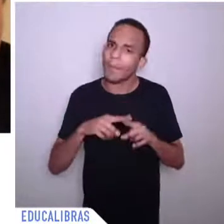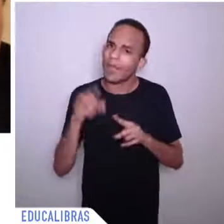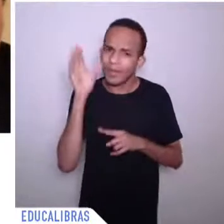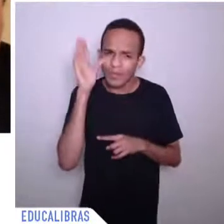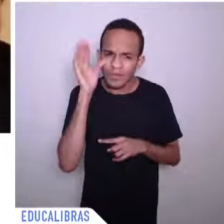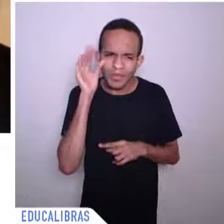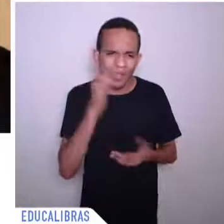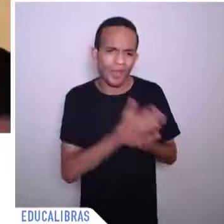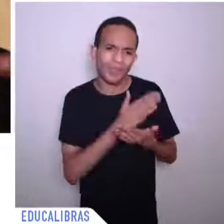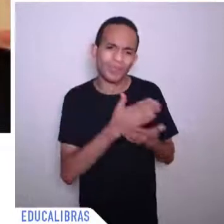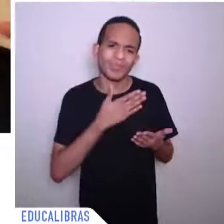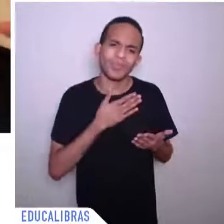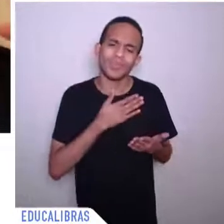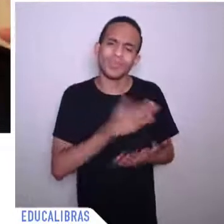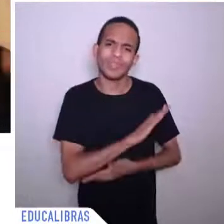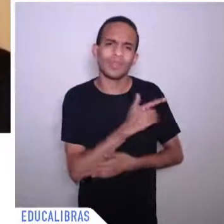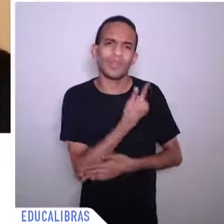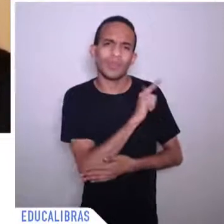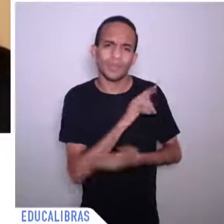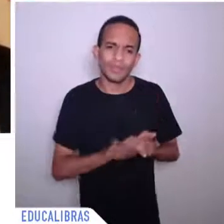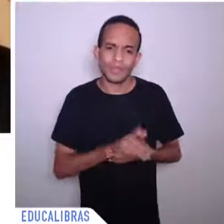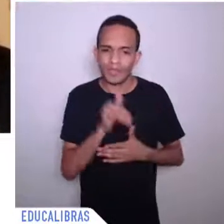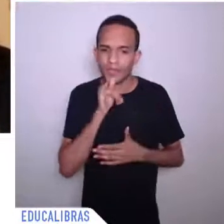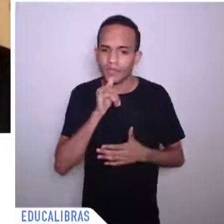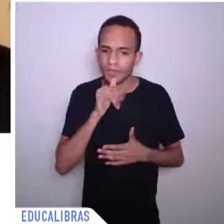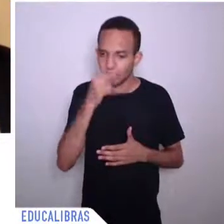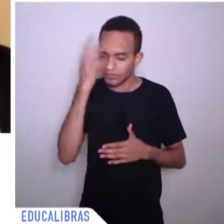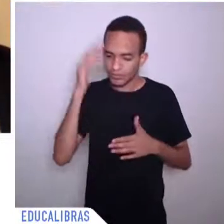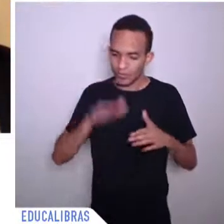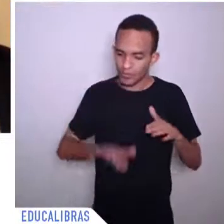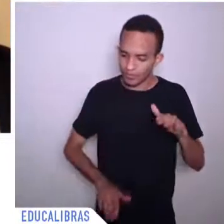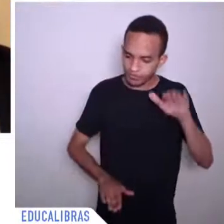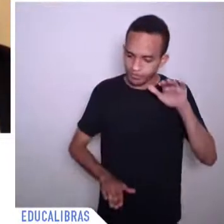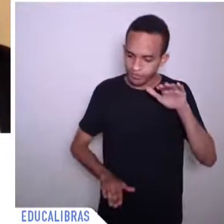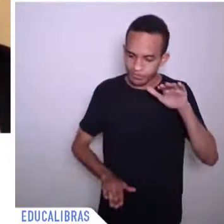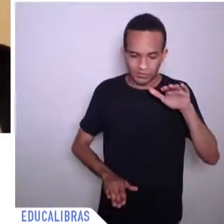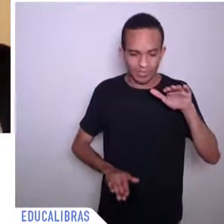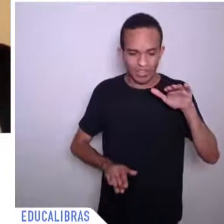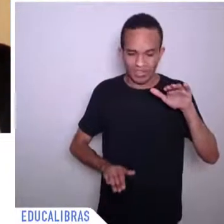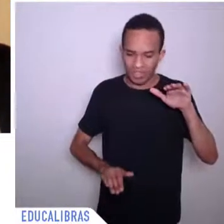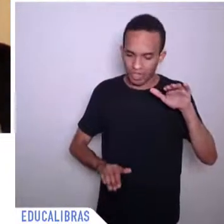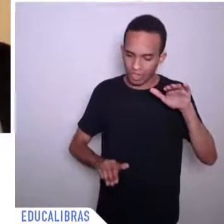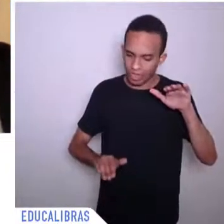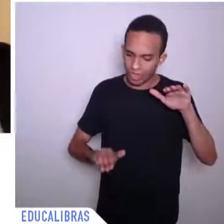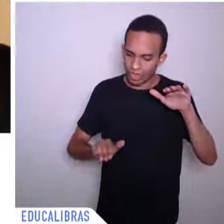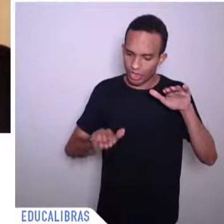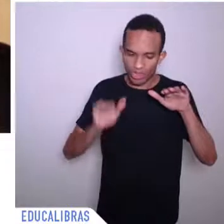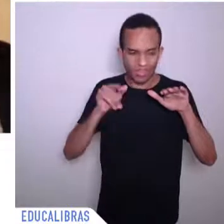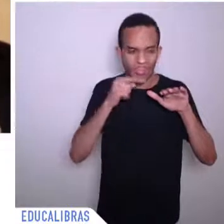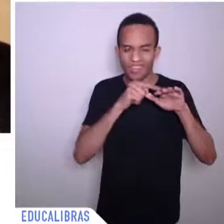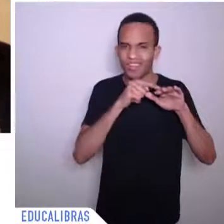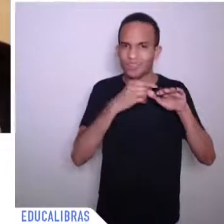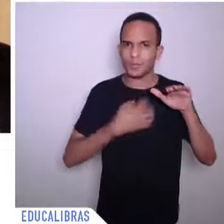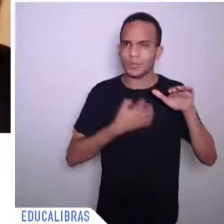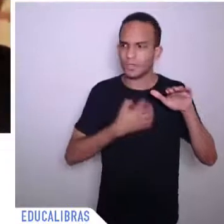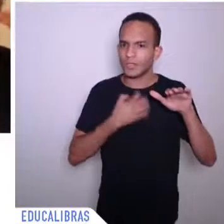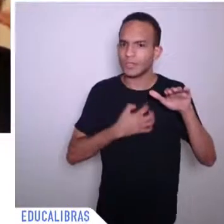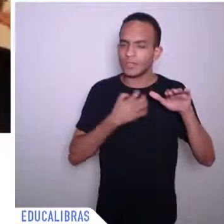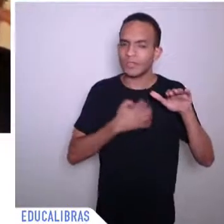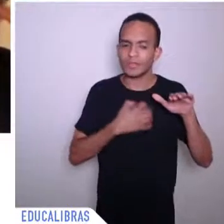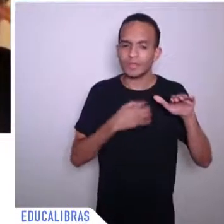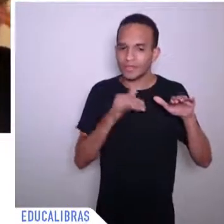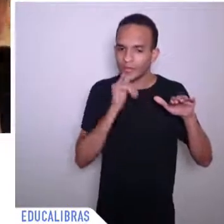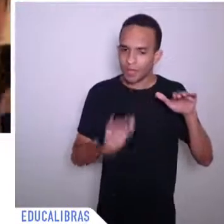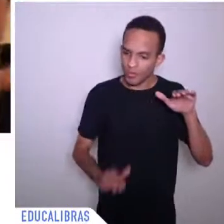to be inserted in society, but at the same time, a dissatisfaction from society was showing up. So